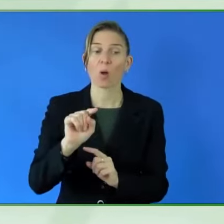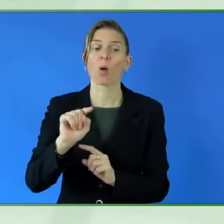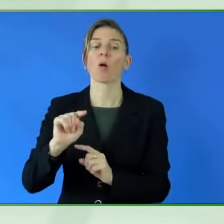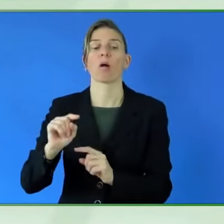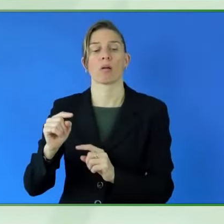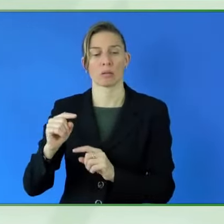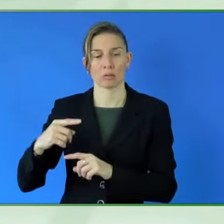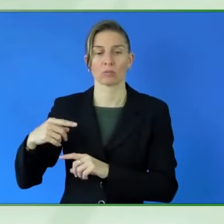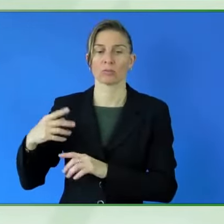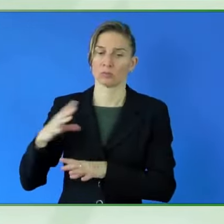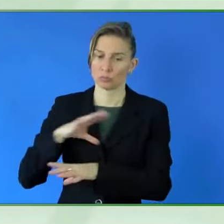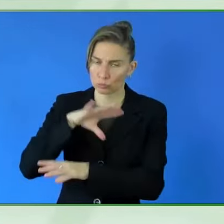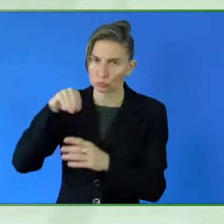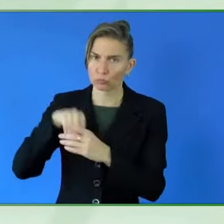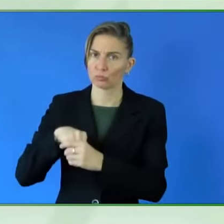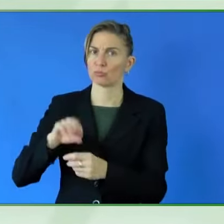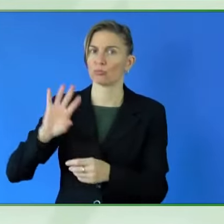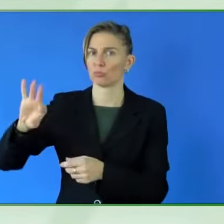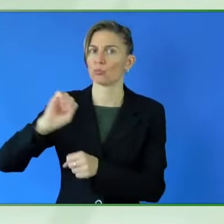institution.